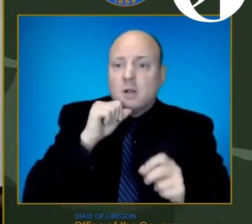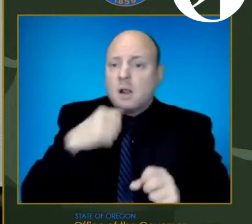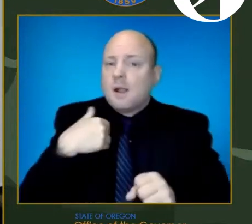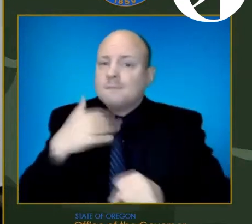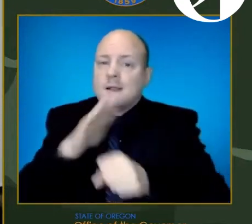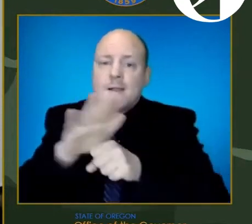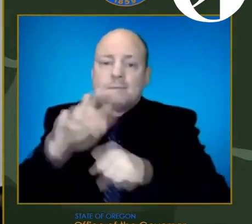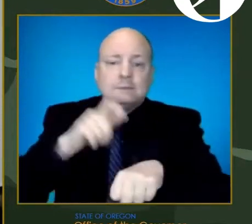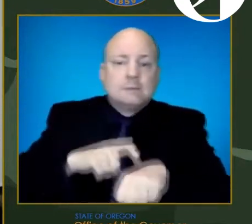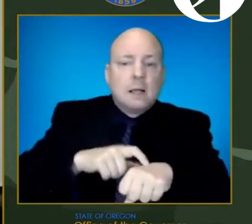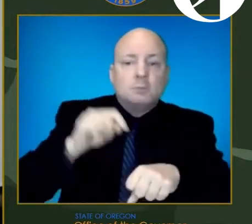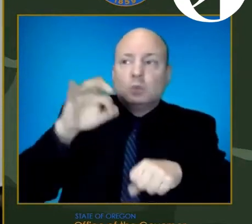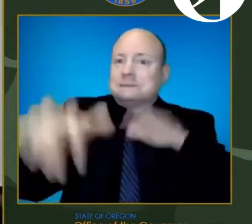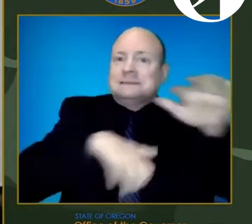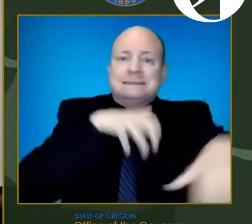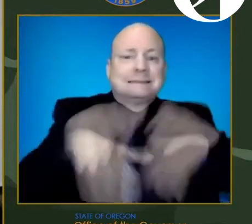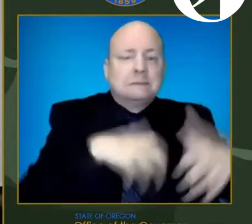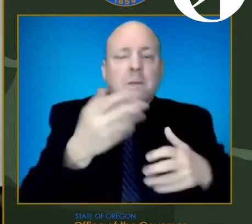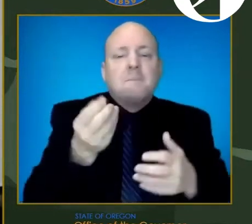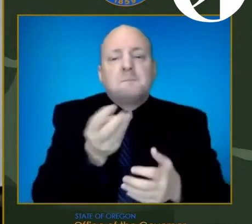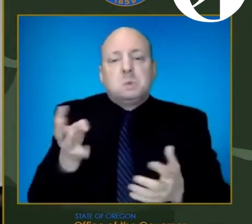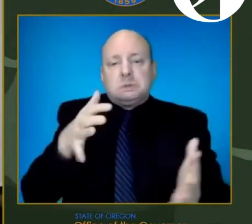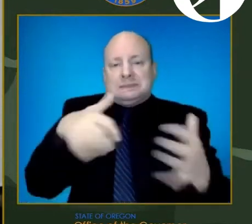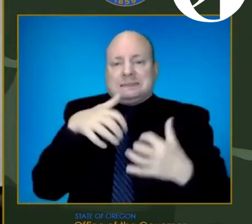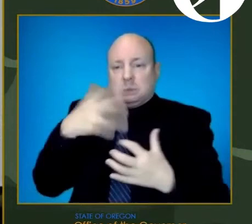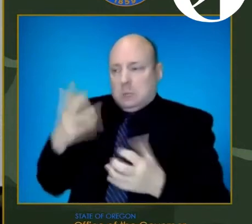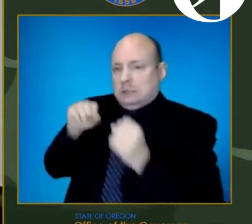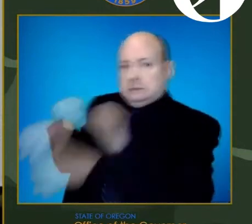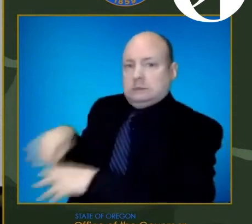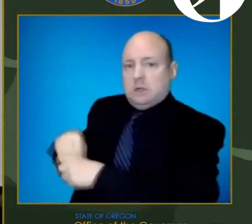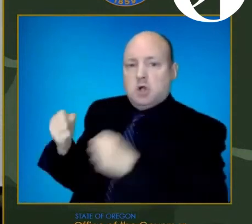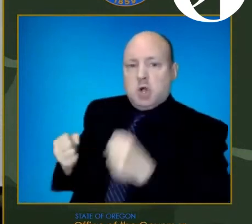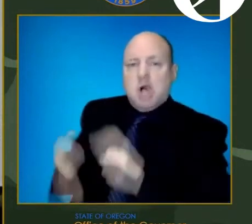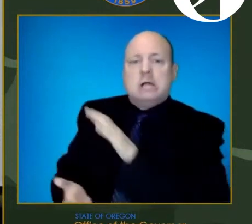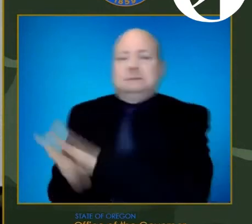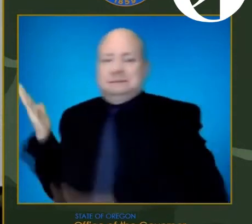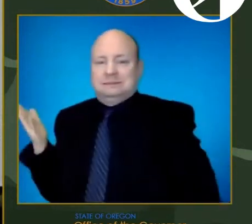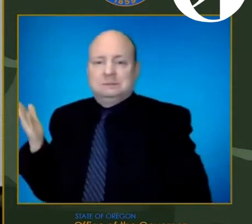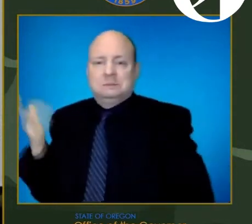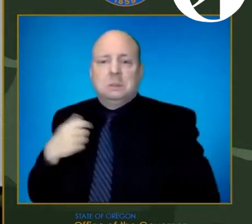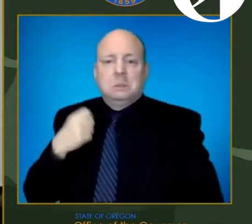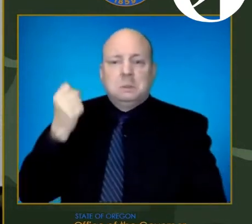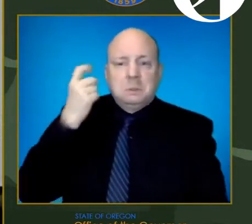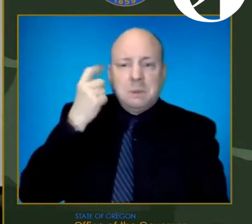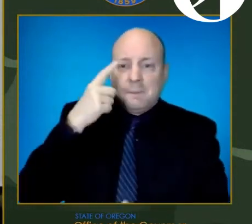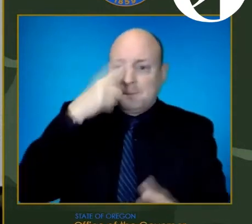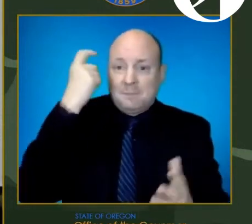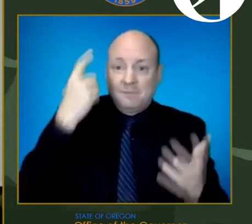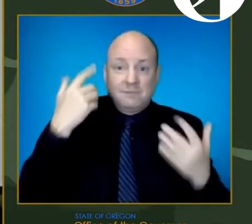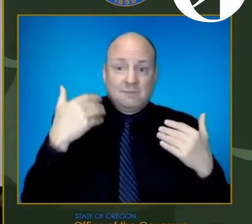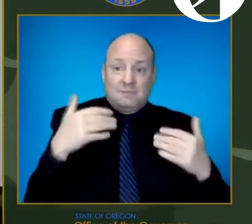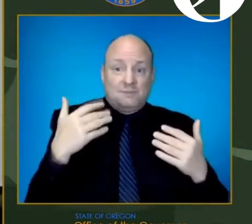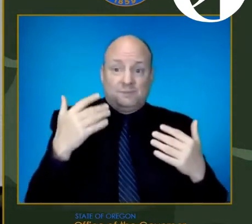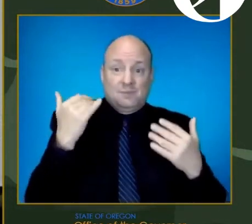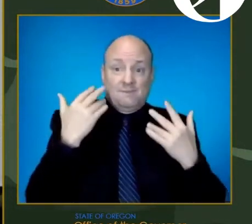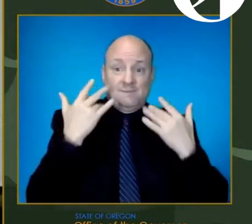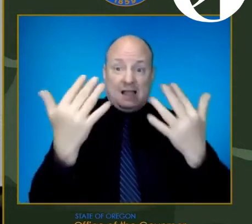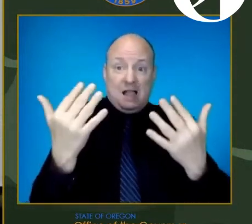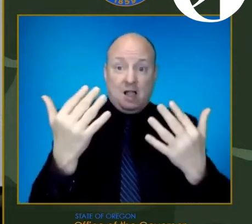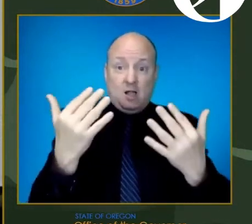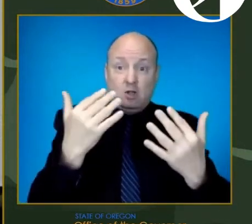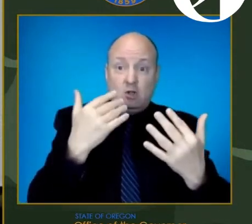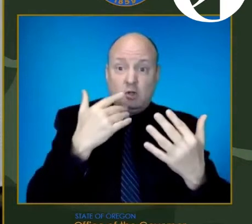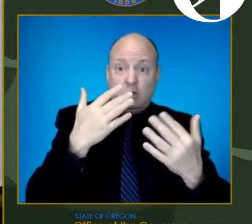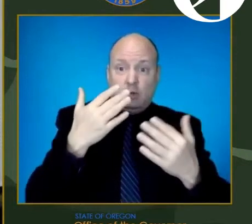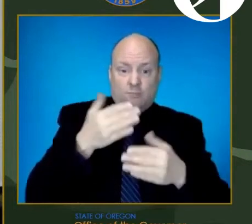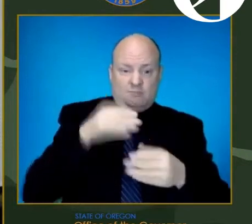to even grab anything other than shoes and maybe the pets, because the fire was in Blue River before we even